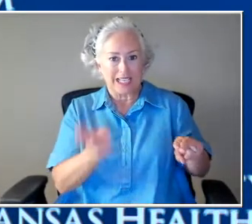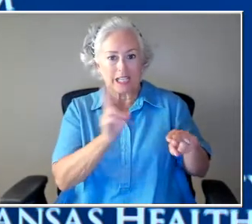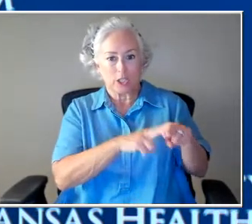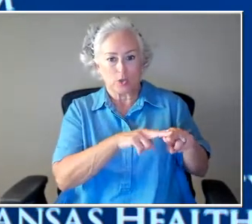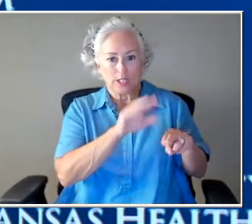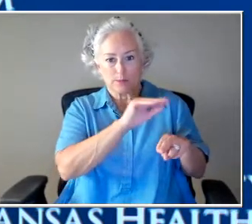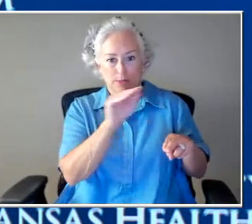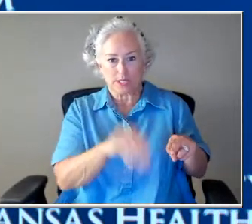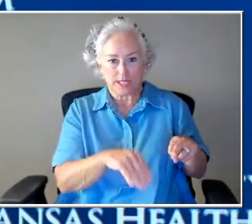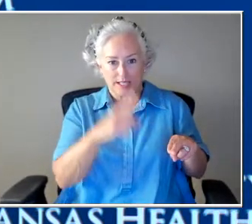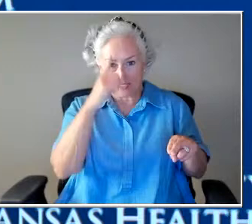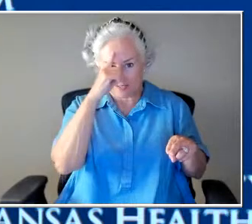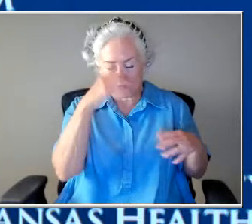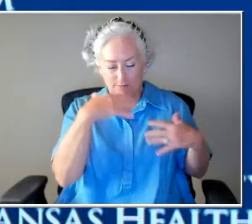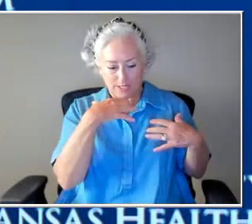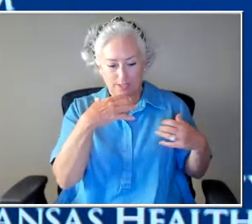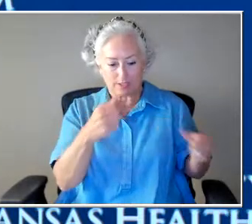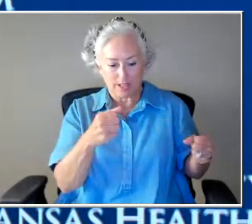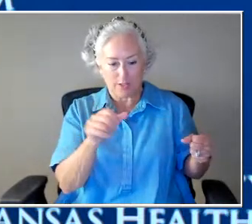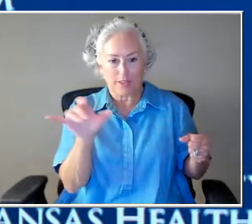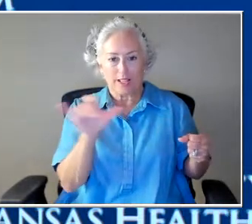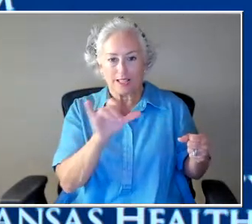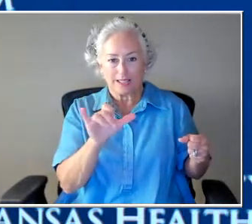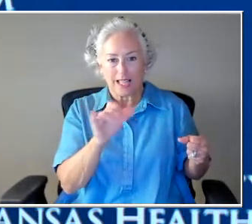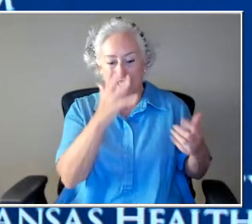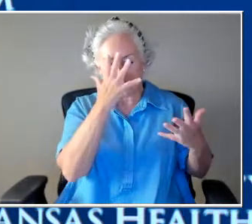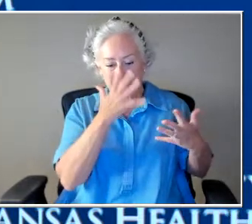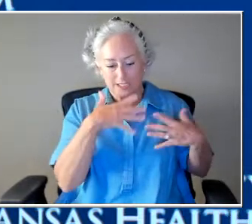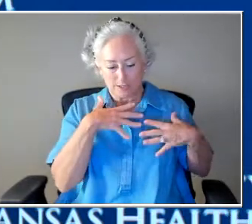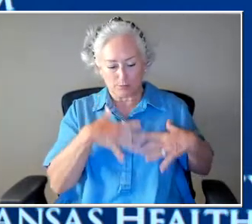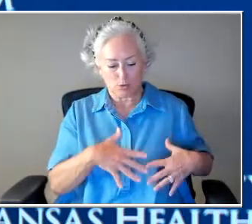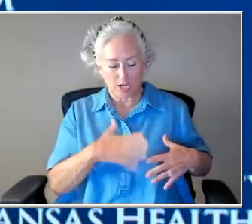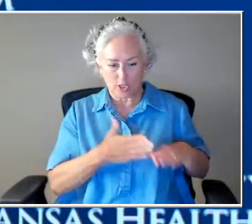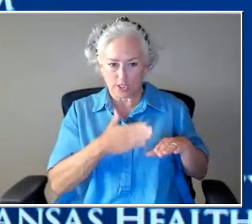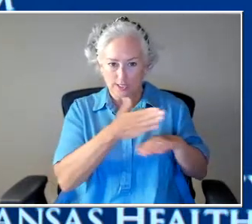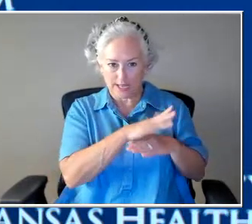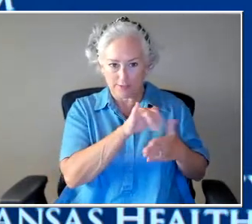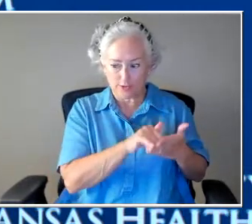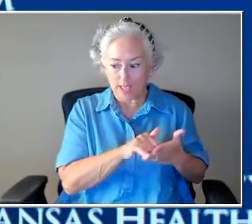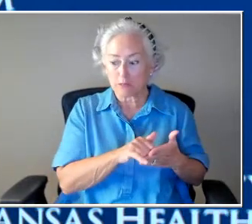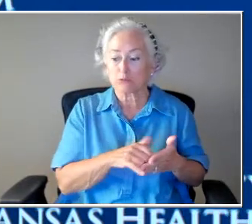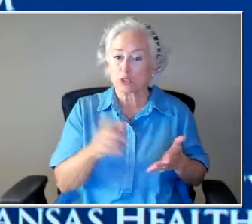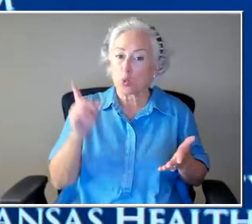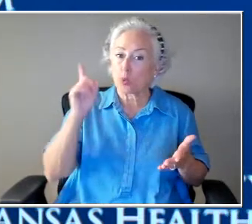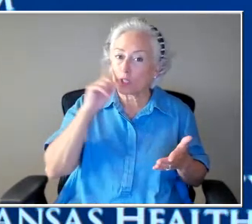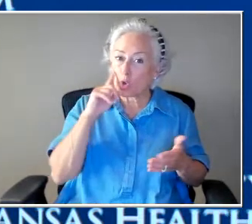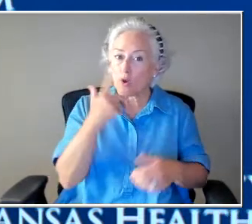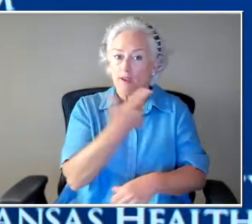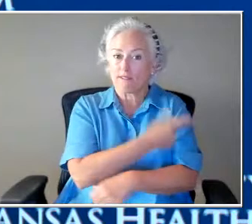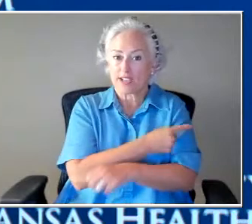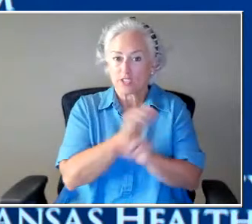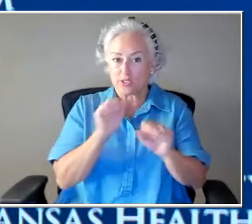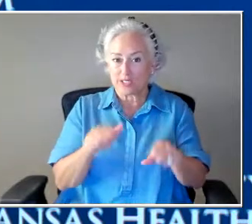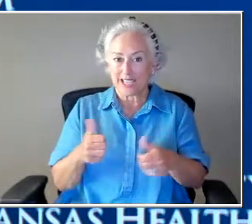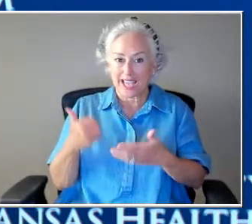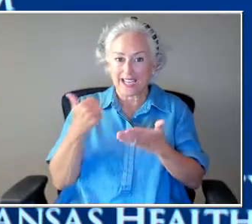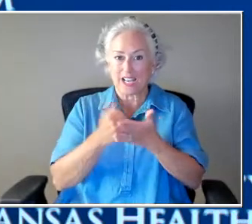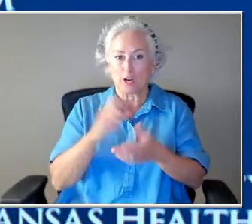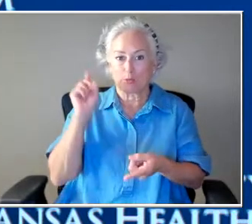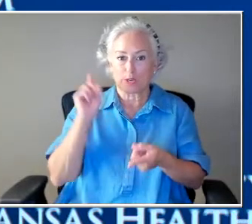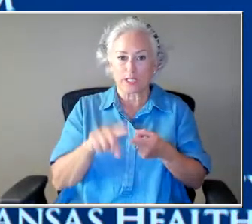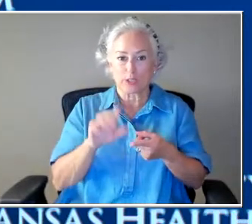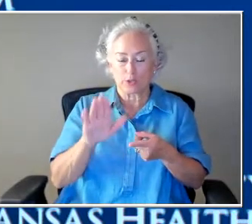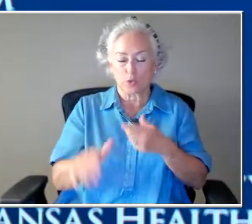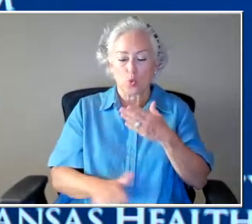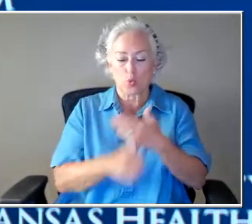like depression for a short period of time after that as well. So we know vaccination can help reduce your risk of a